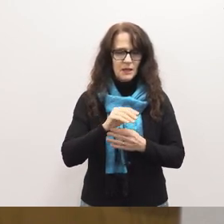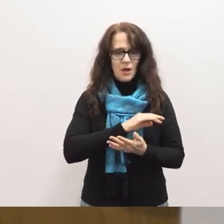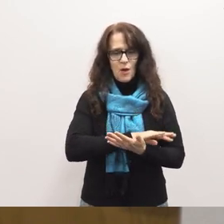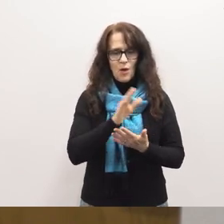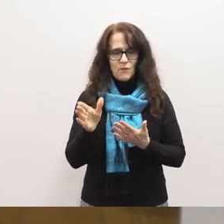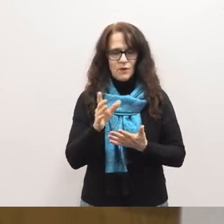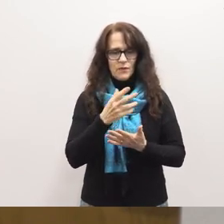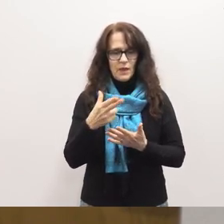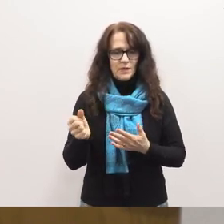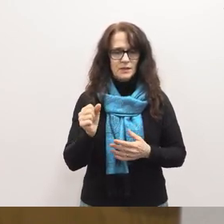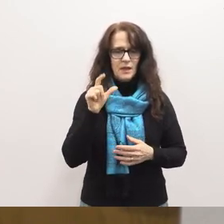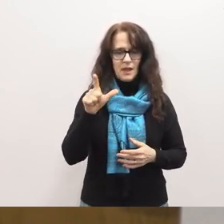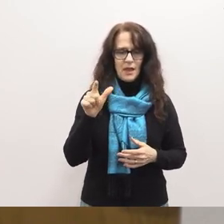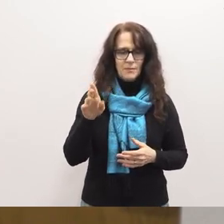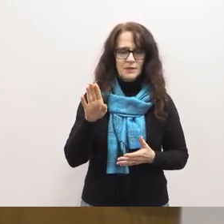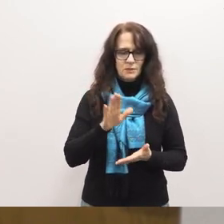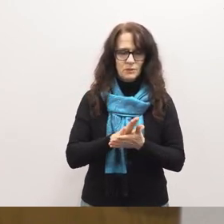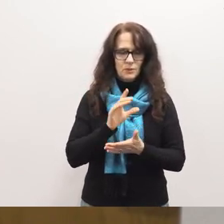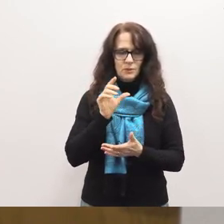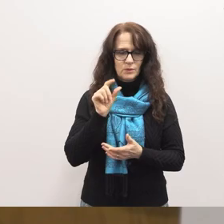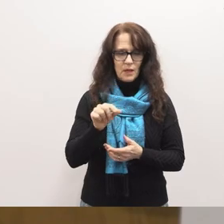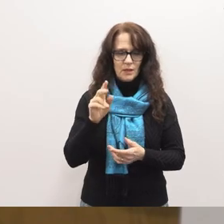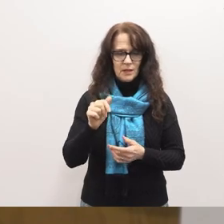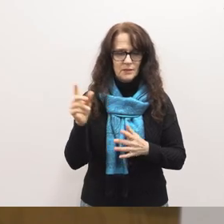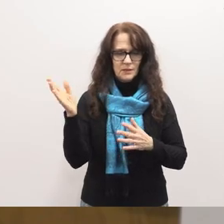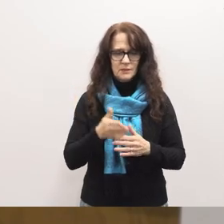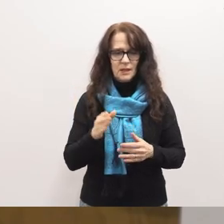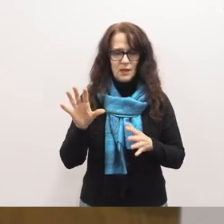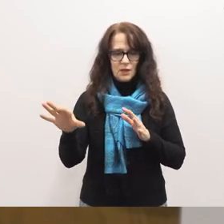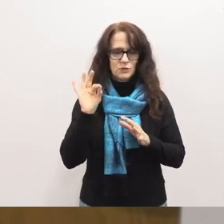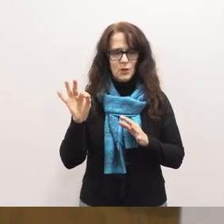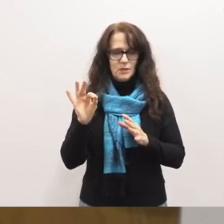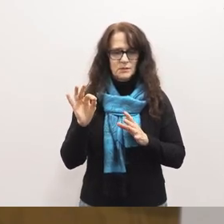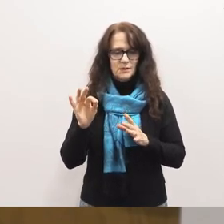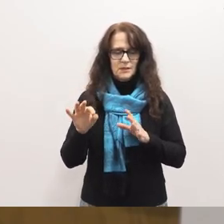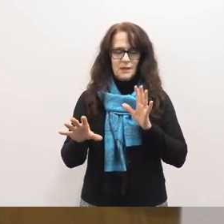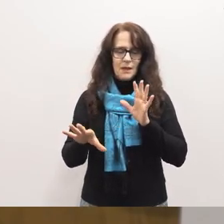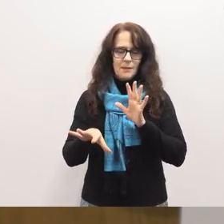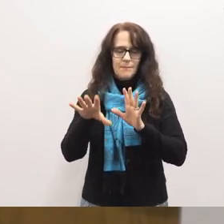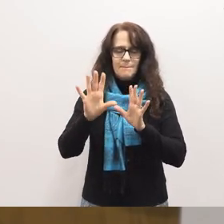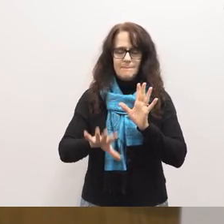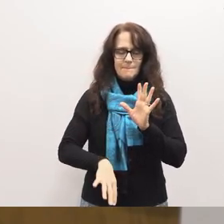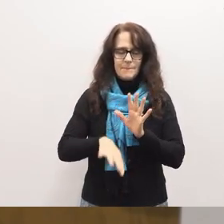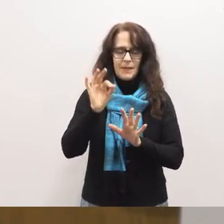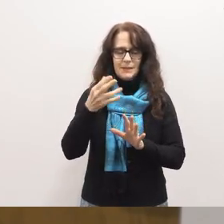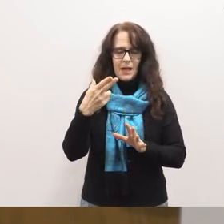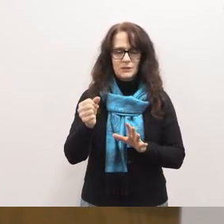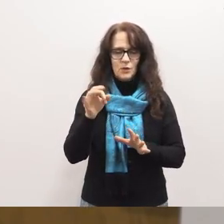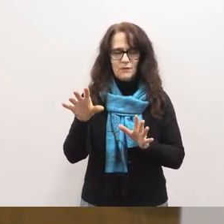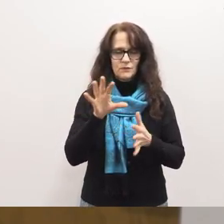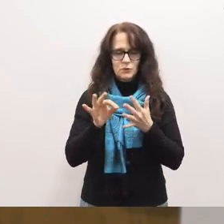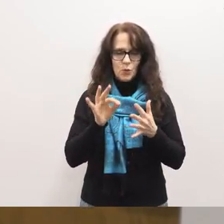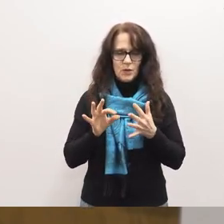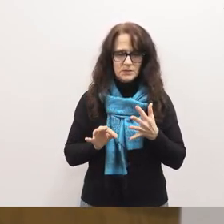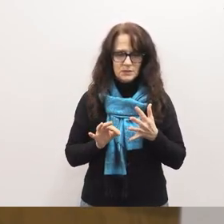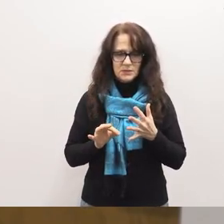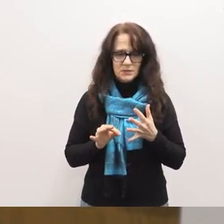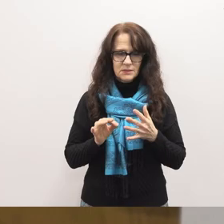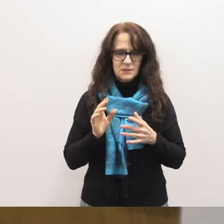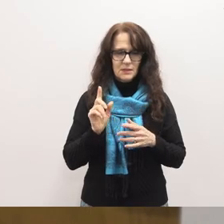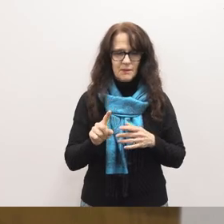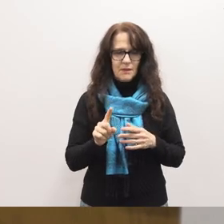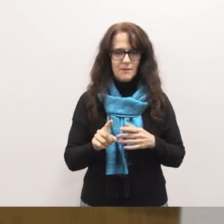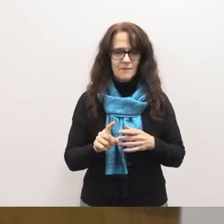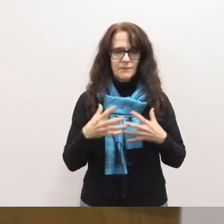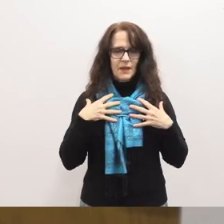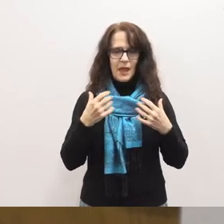lbschools.net/choice and click the high school choice button. I would also like to shout out our healthcare pathway students